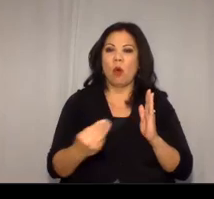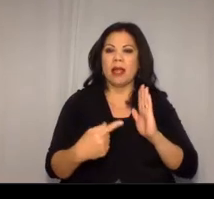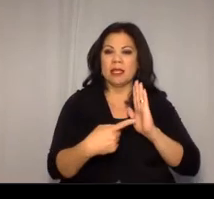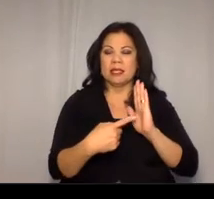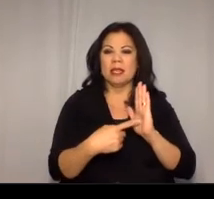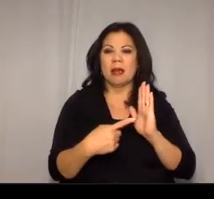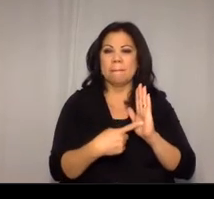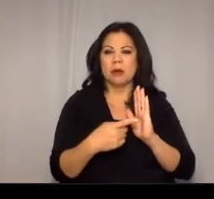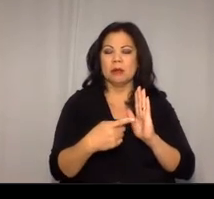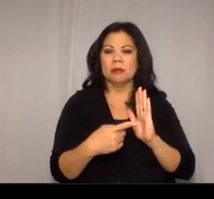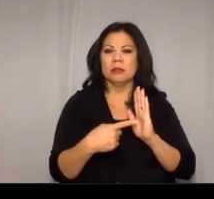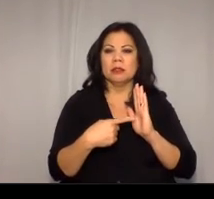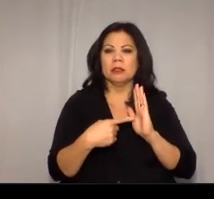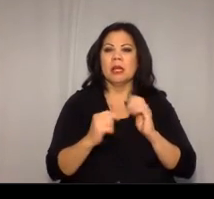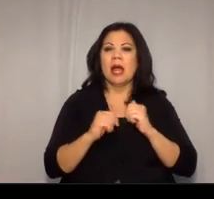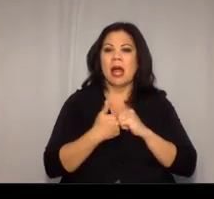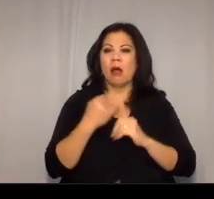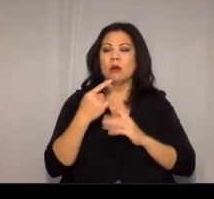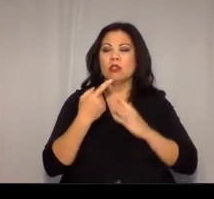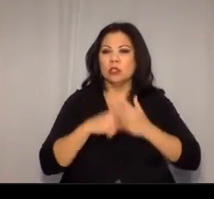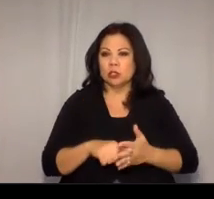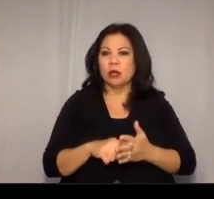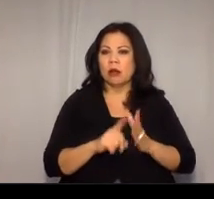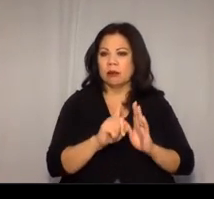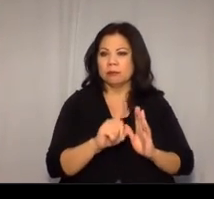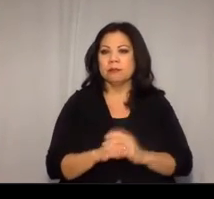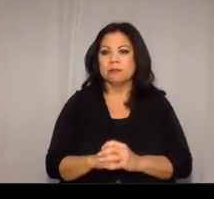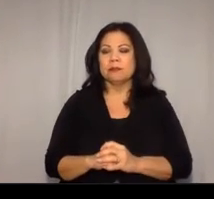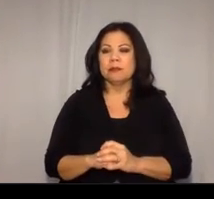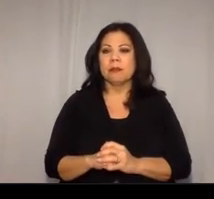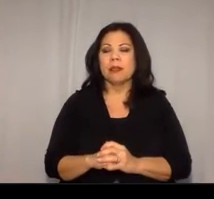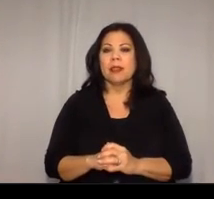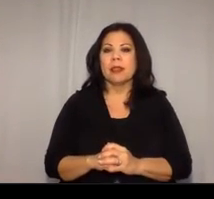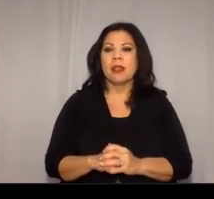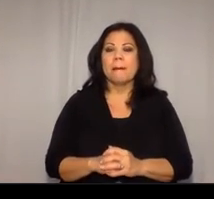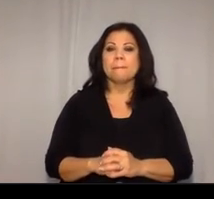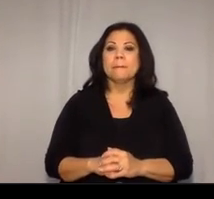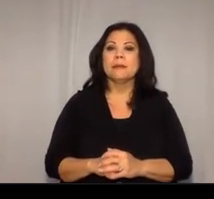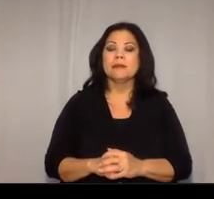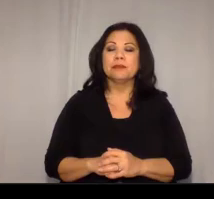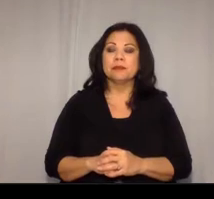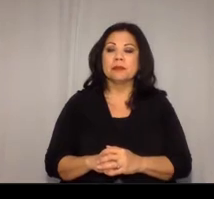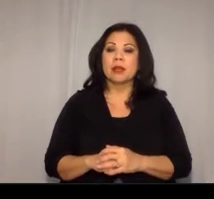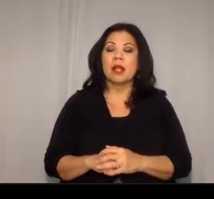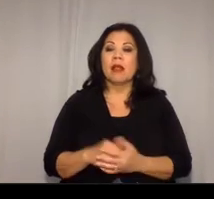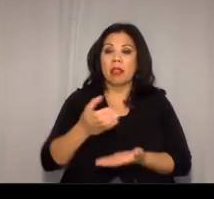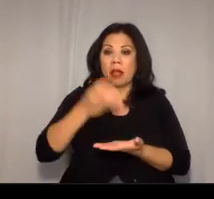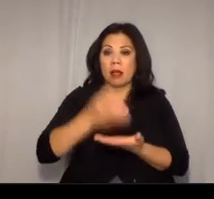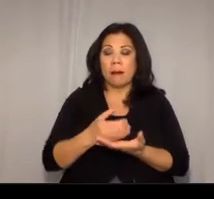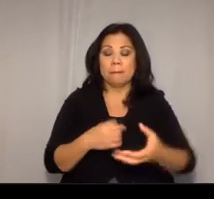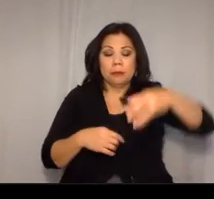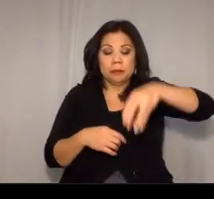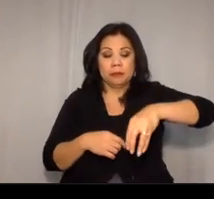to show you how we're going to start the project. So the way it works is you're going to simply draw around the little